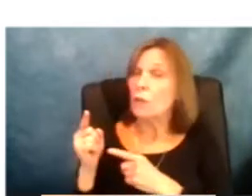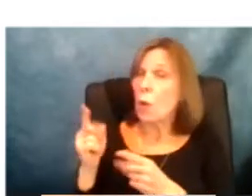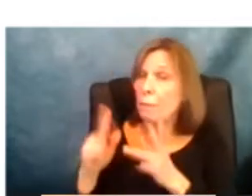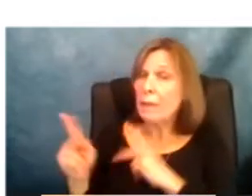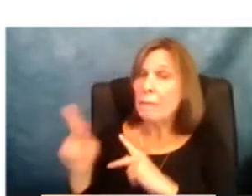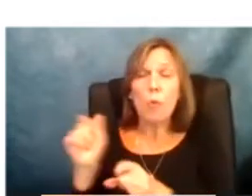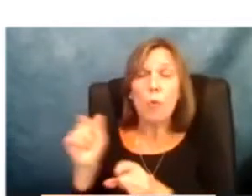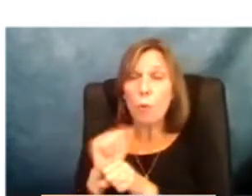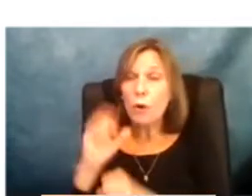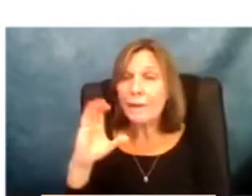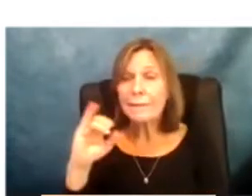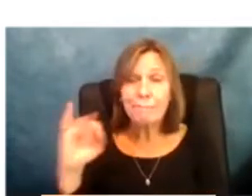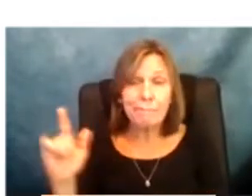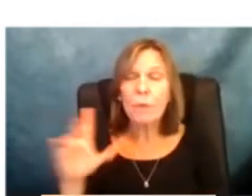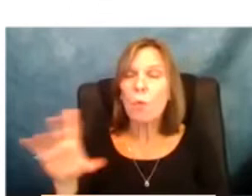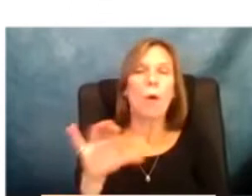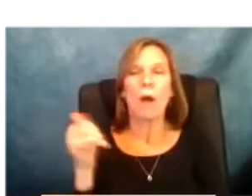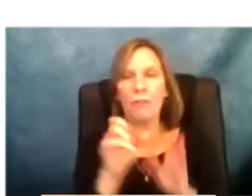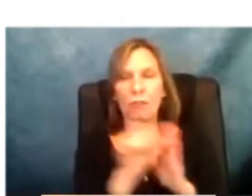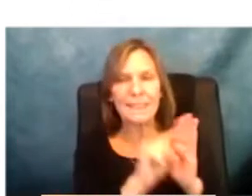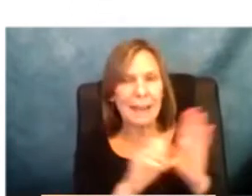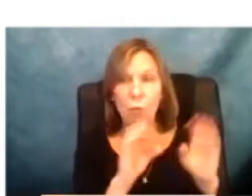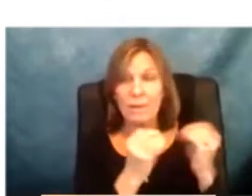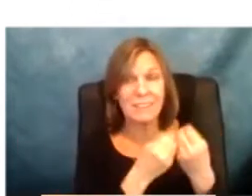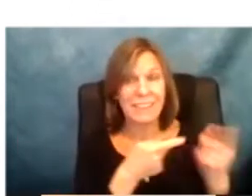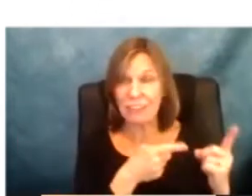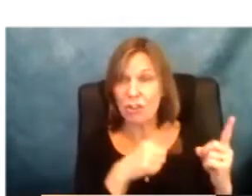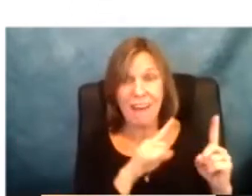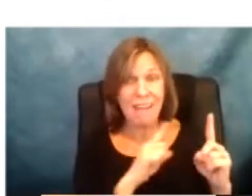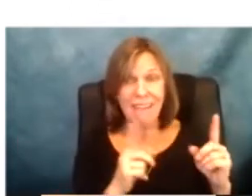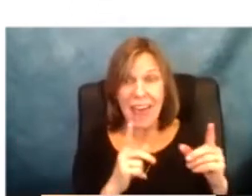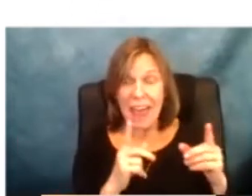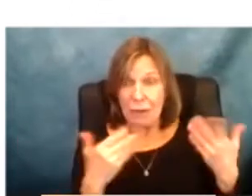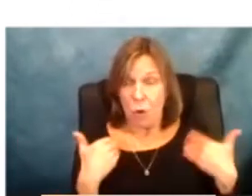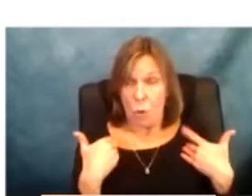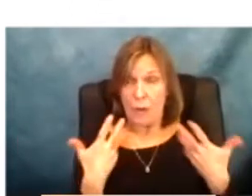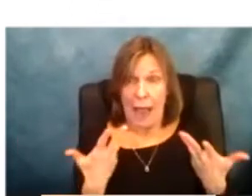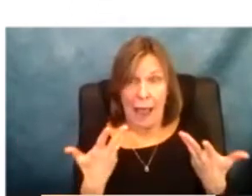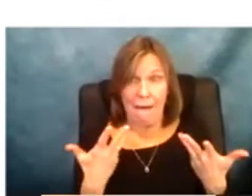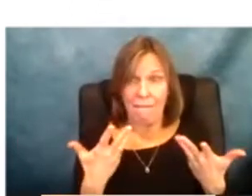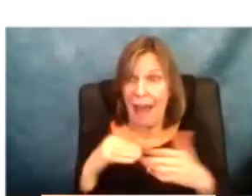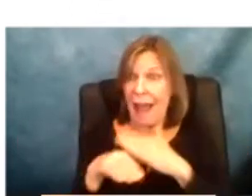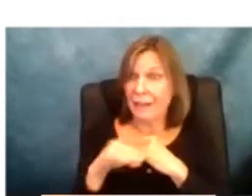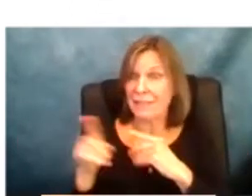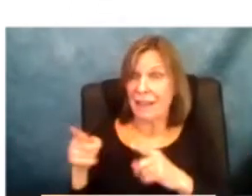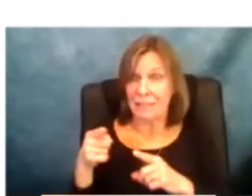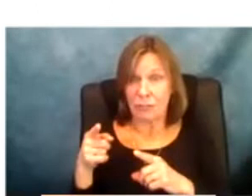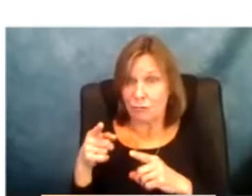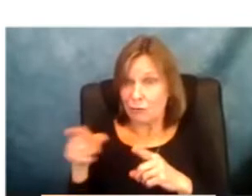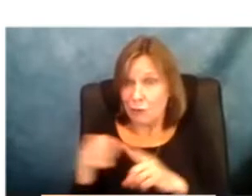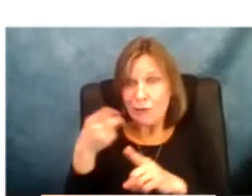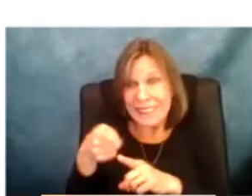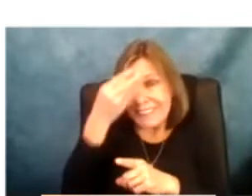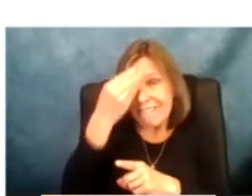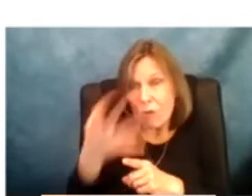Living or another state organization don't have the capacity to access and utilize that. So part of what this network